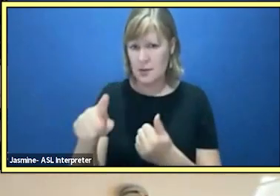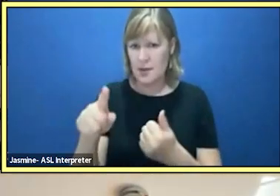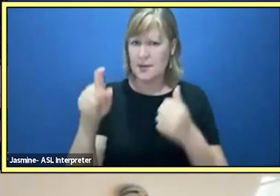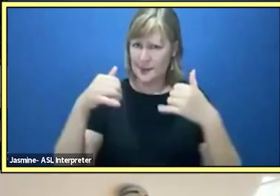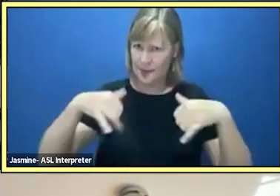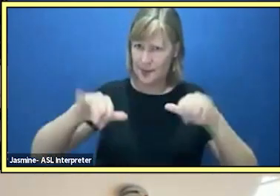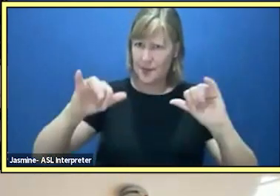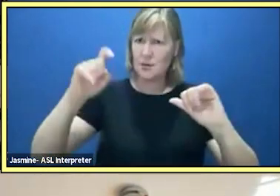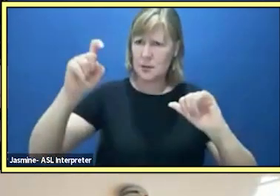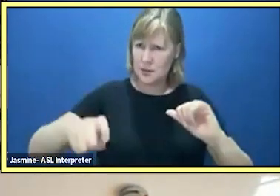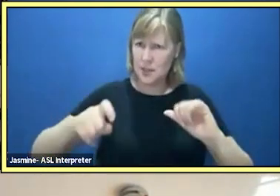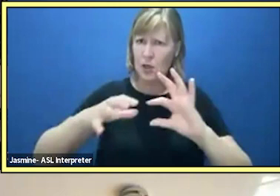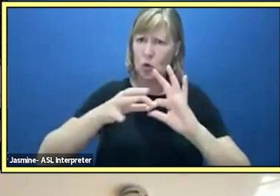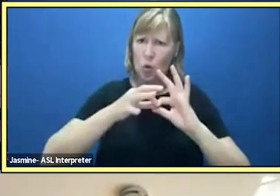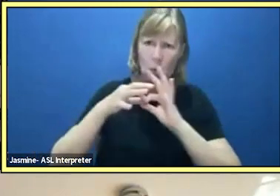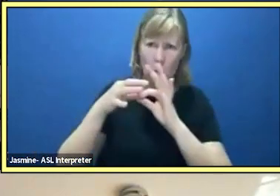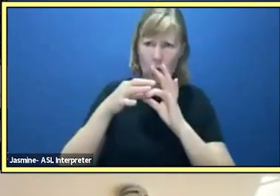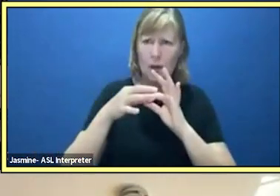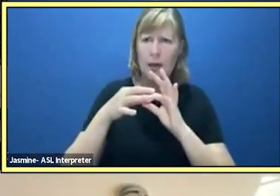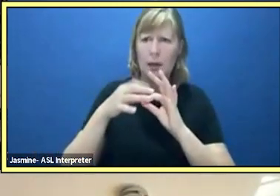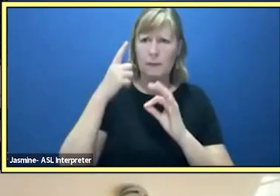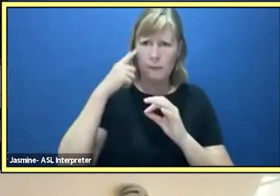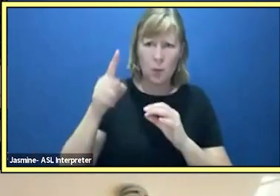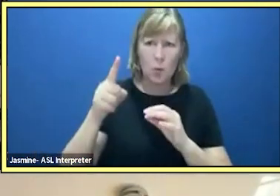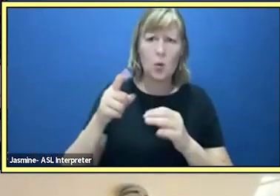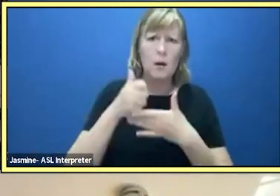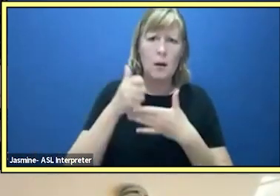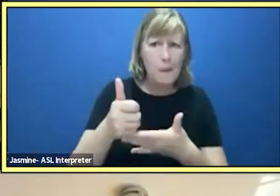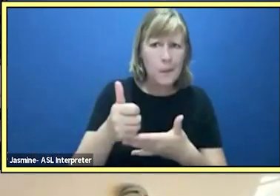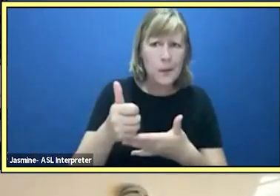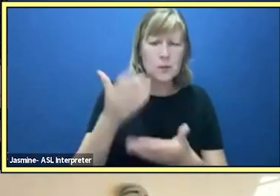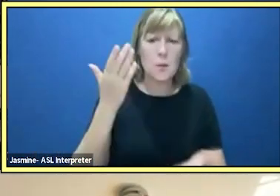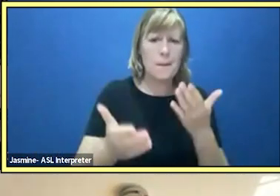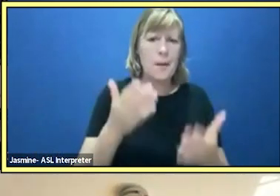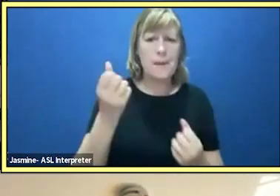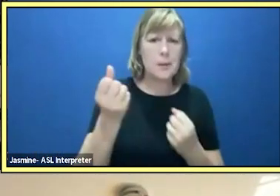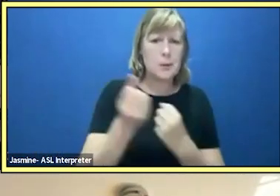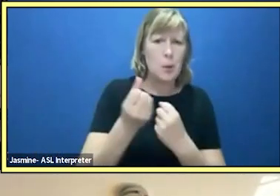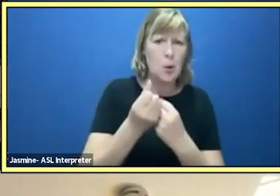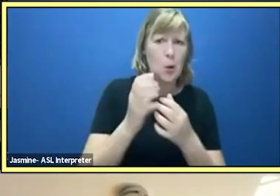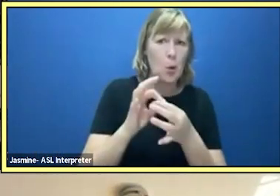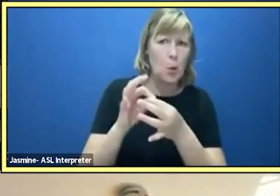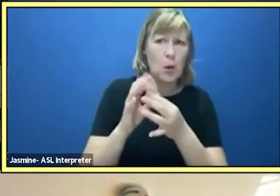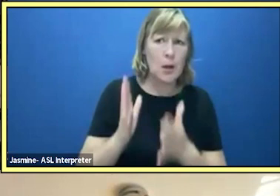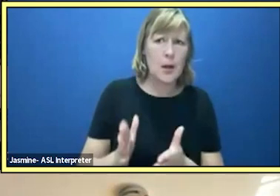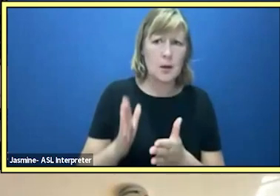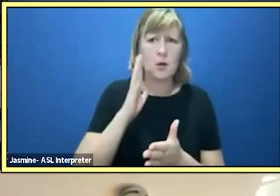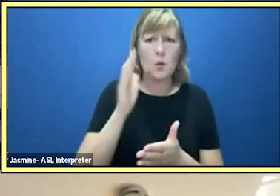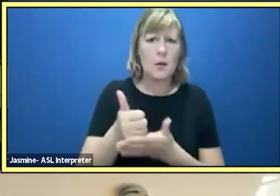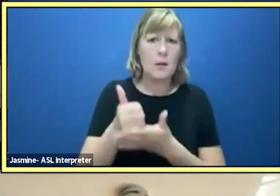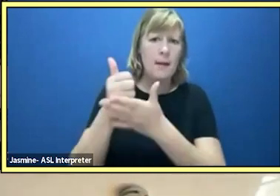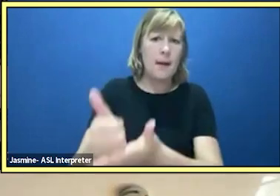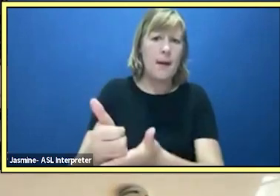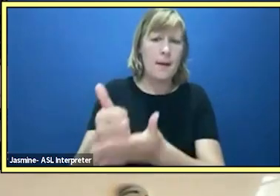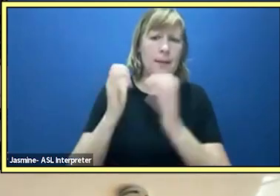that participant. So it might be the support coordinator in that agency that might be helping the person to work with the case manager and to